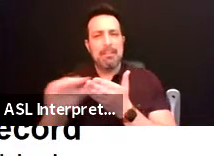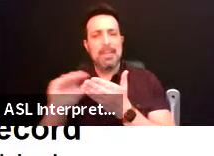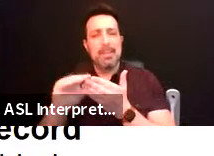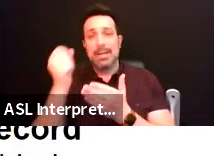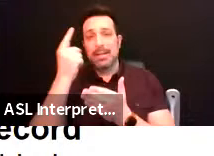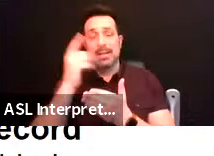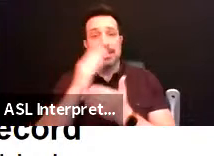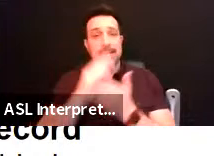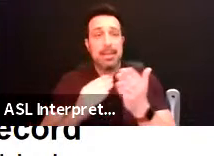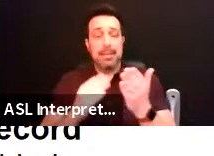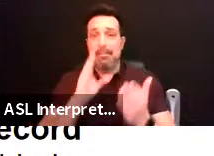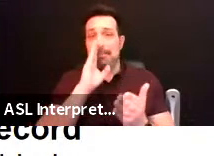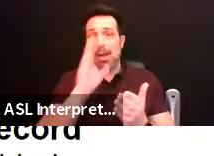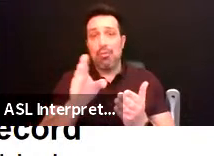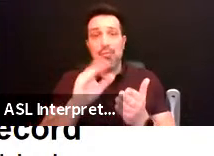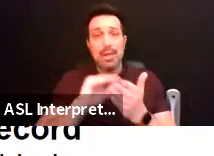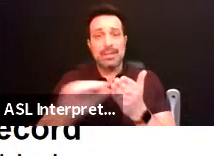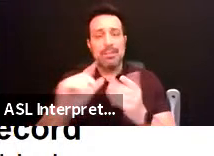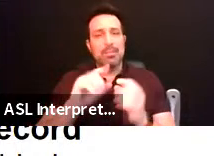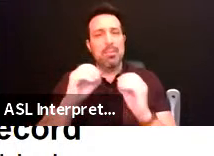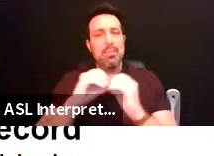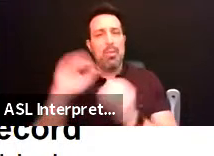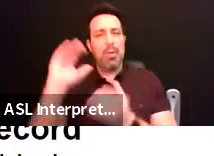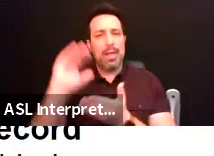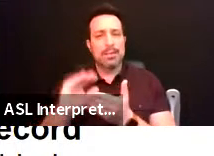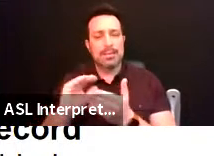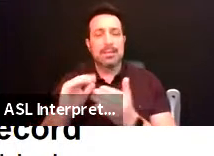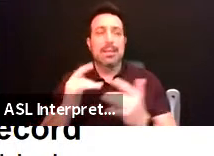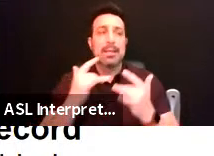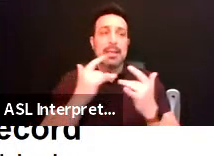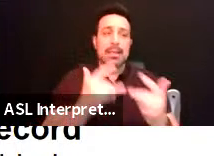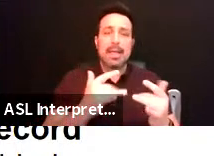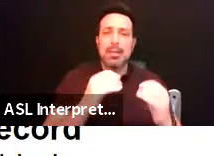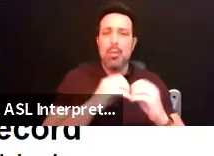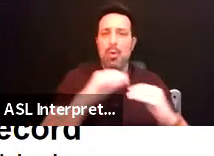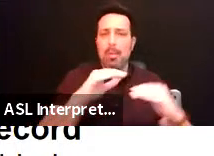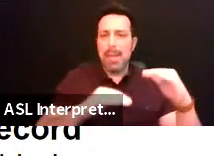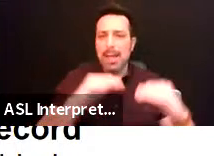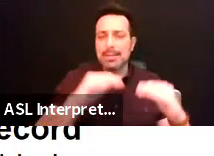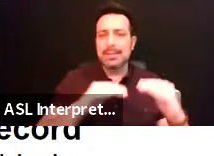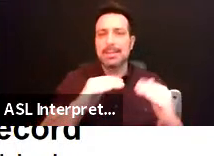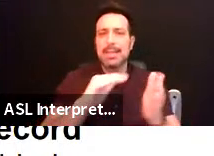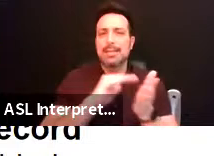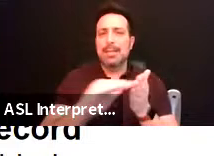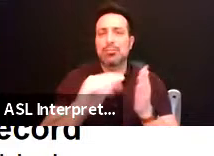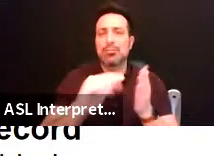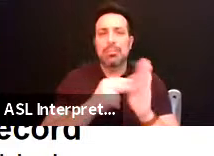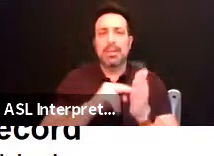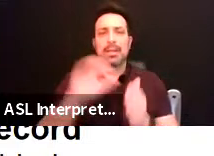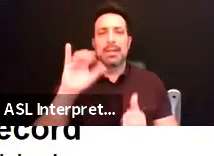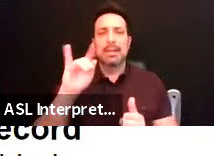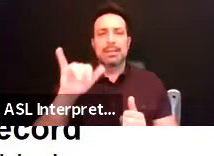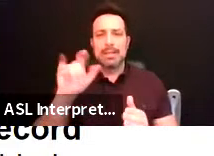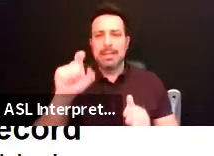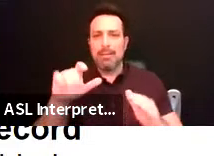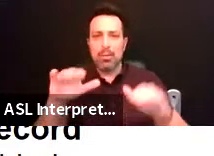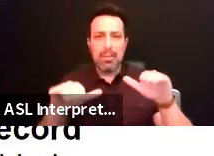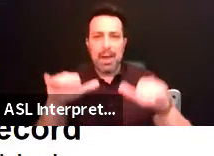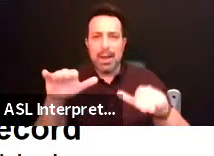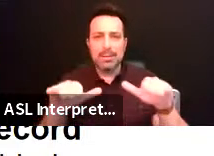outright exemptions, but those are fewer. The other ones are generally balancing exemptions, which means the city has to